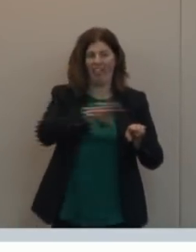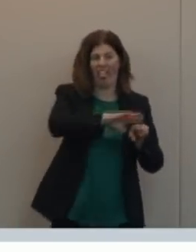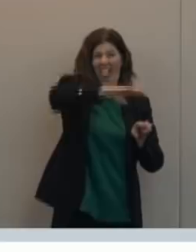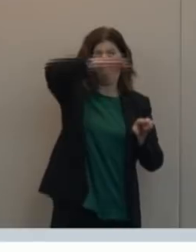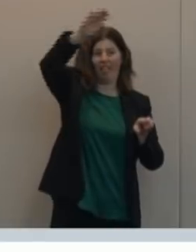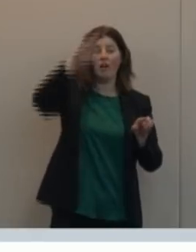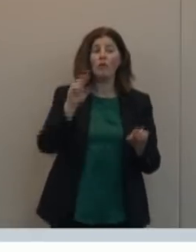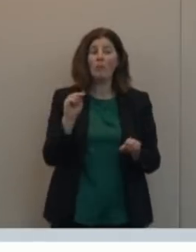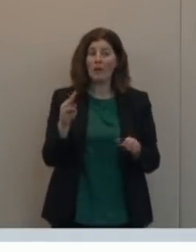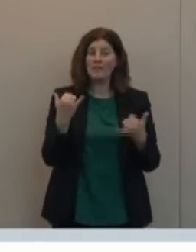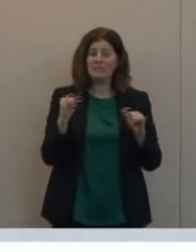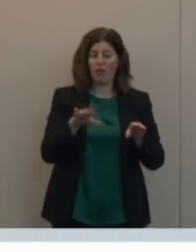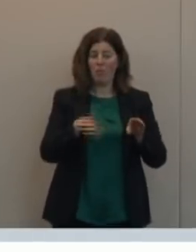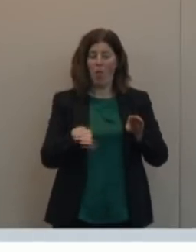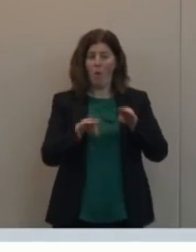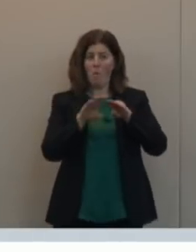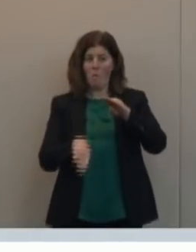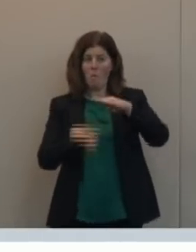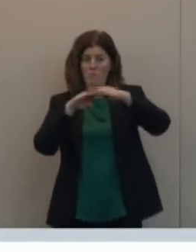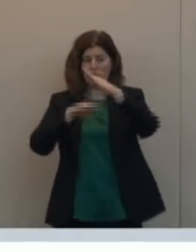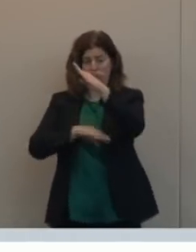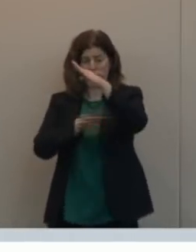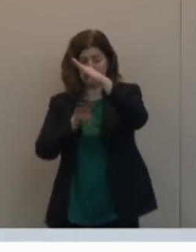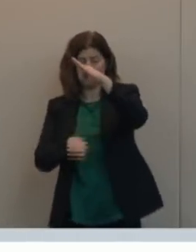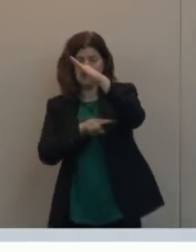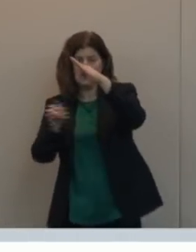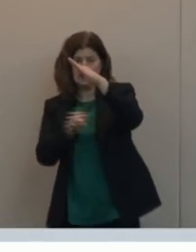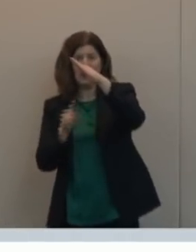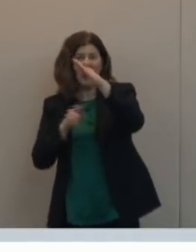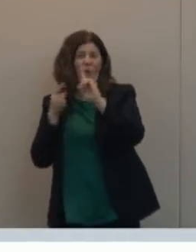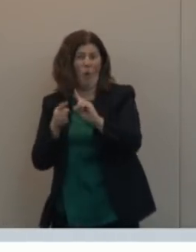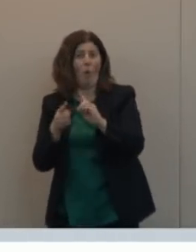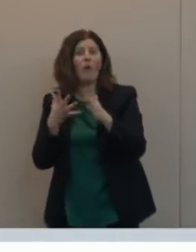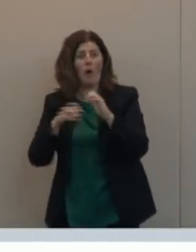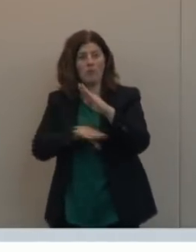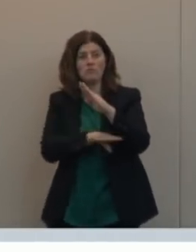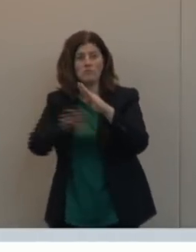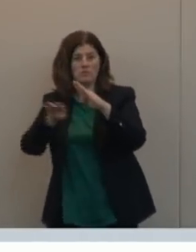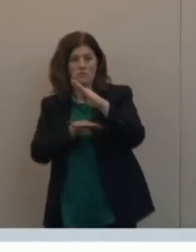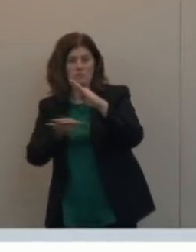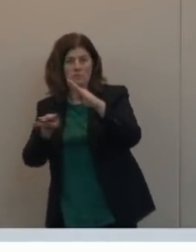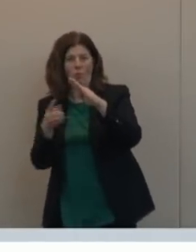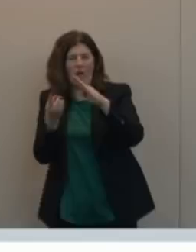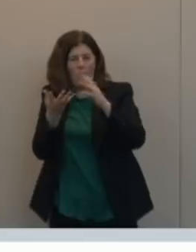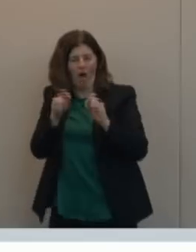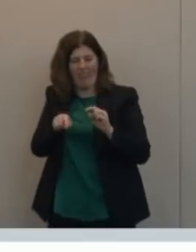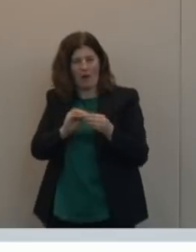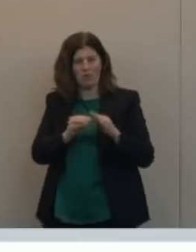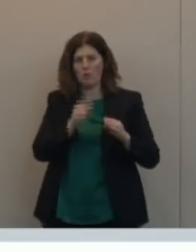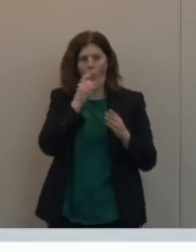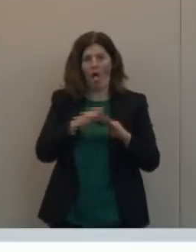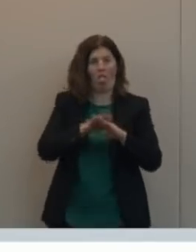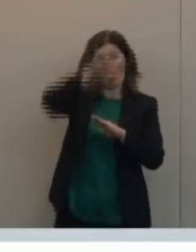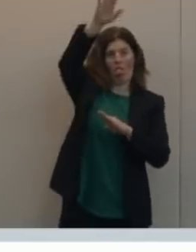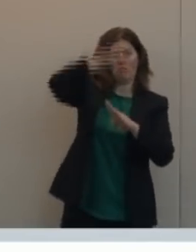Mexico is still running in the bottom of the pack. That's where we want to be, and it's where we want our numbers to be. And so I